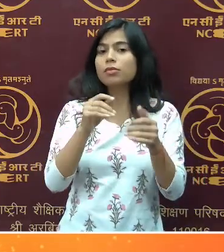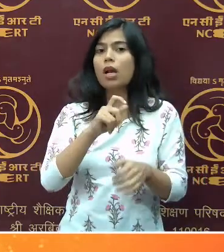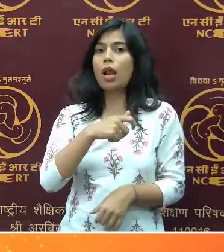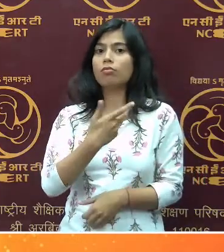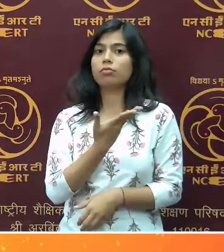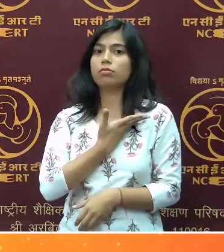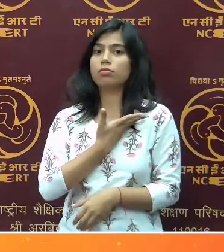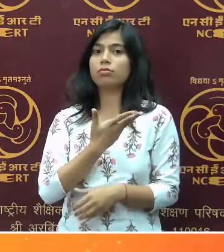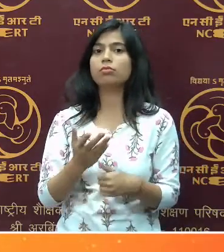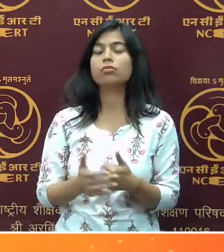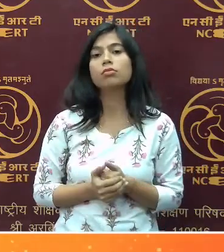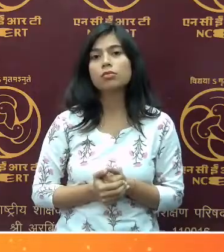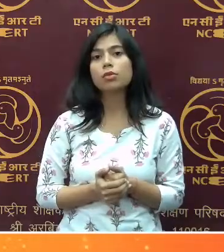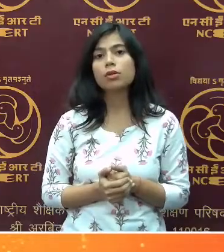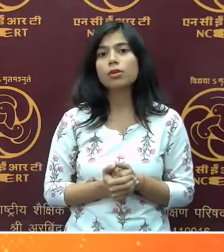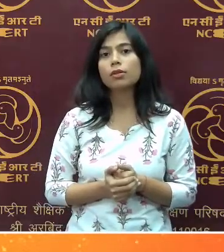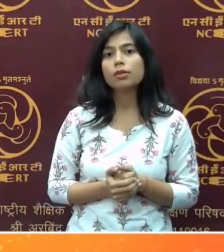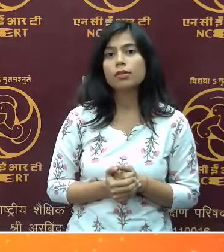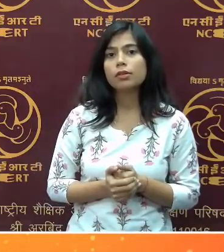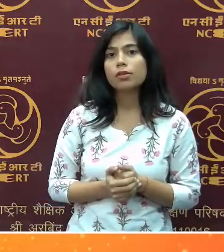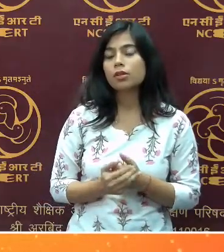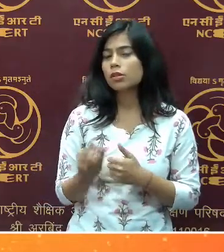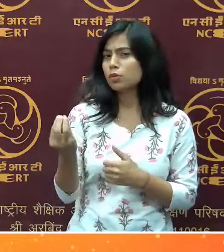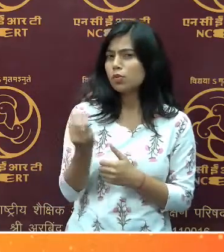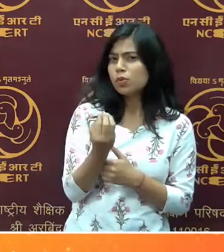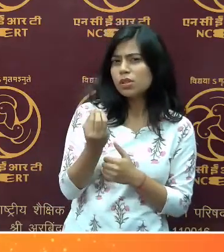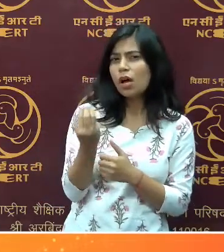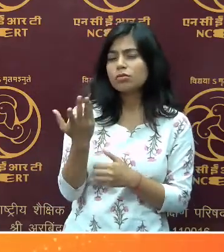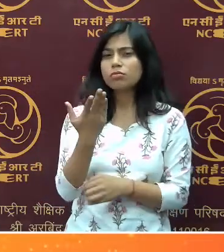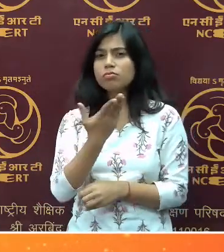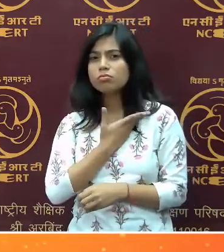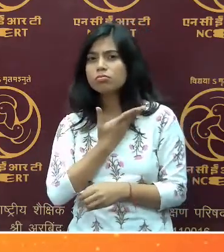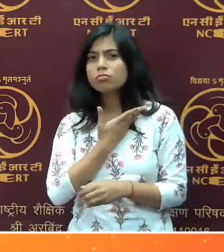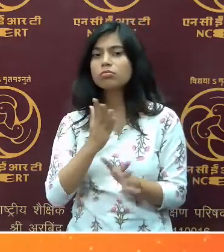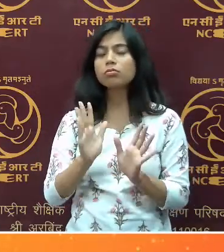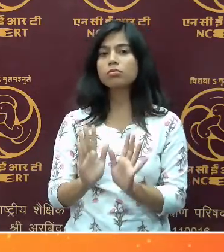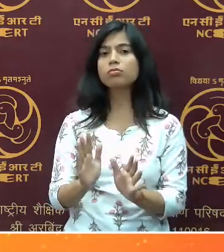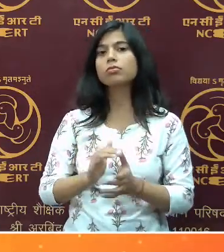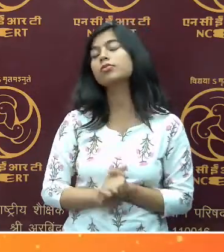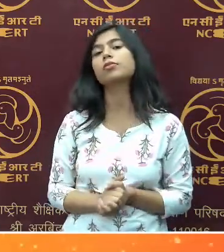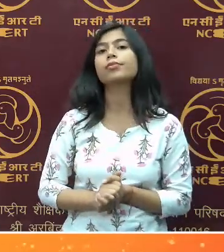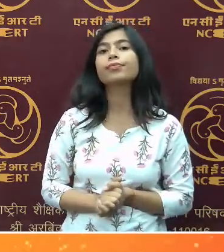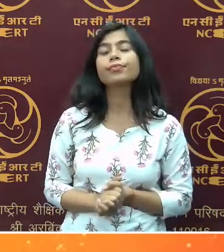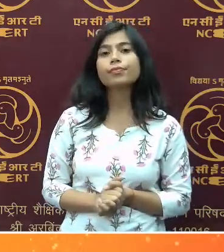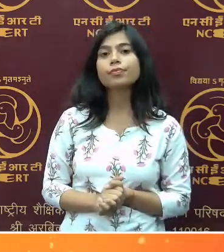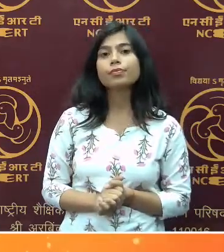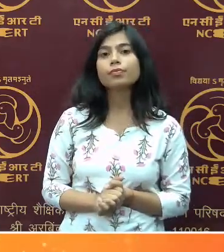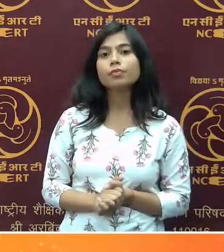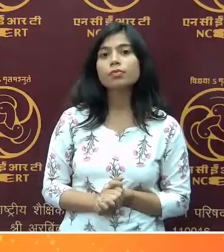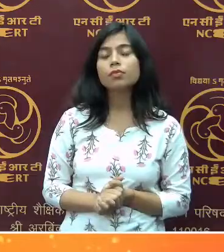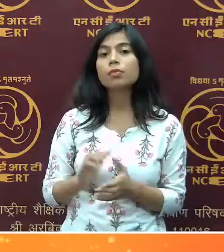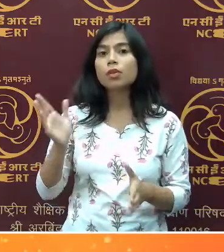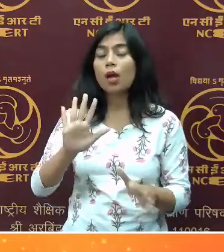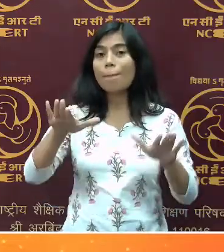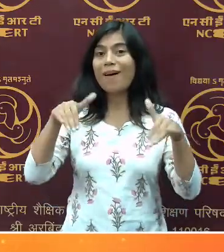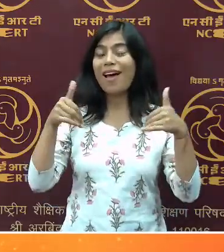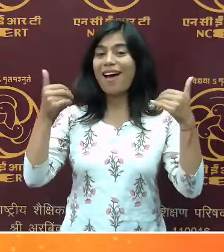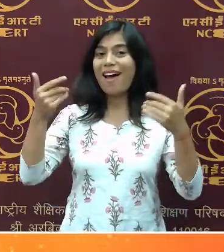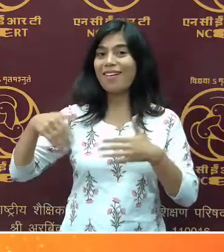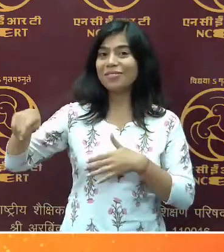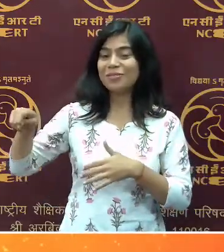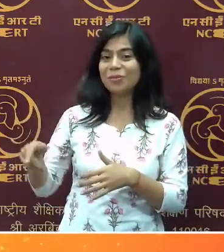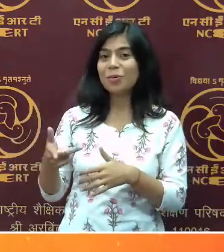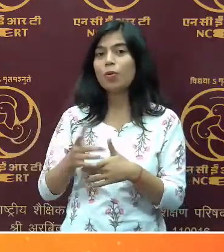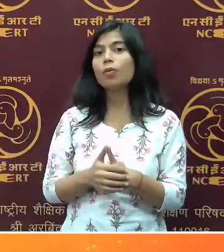So, constitutional rights are such rights that has been enacted by the parliament or